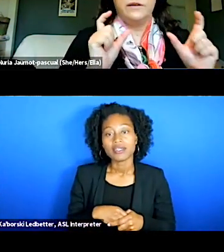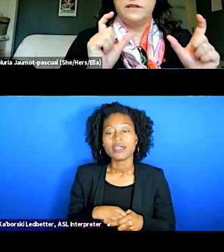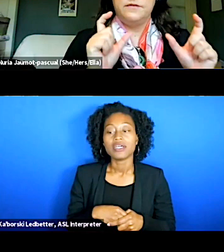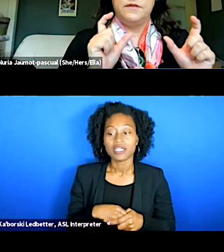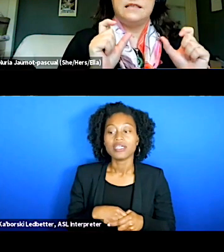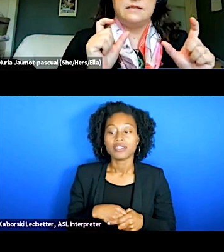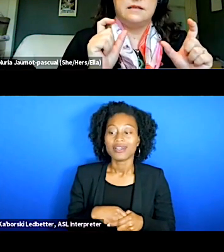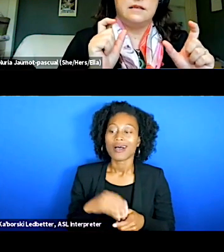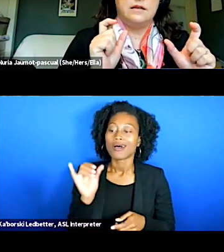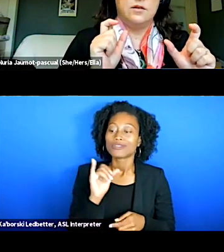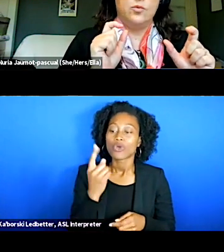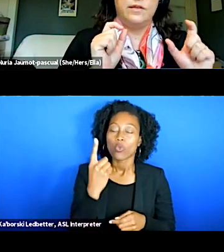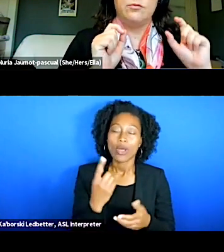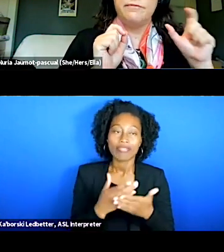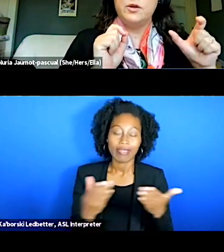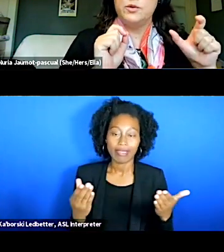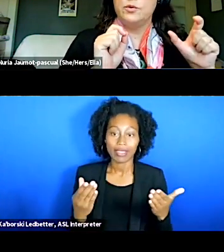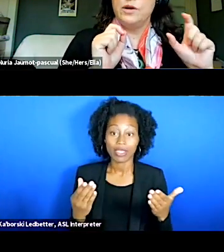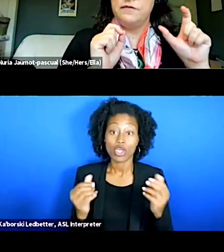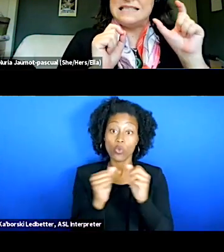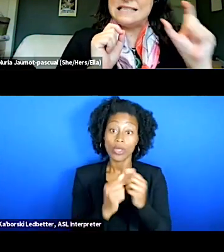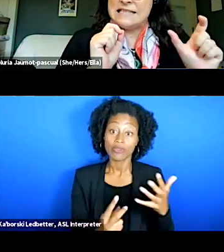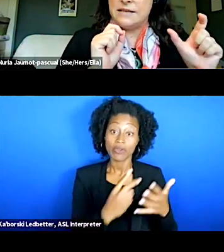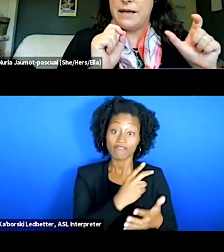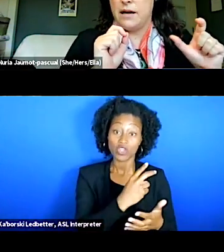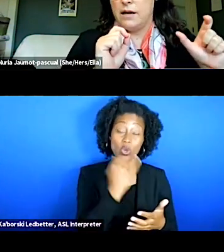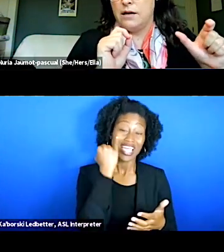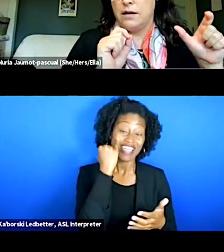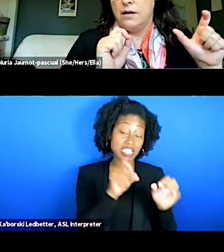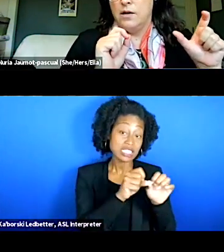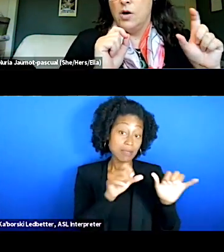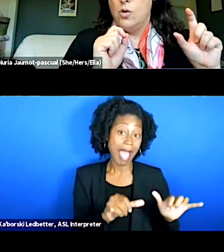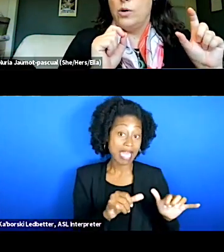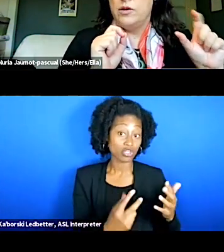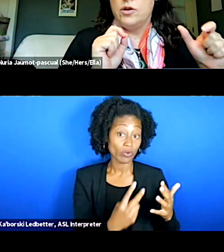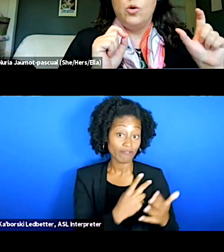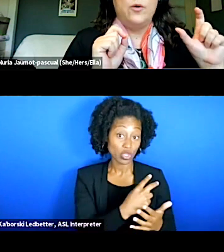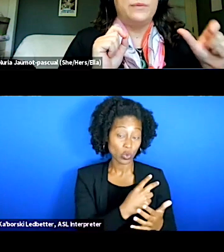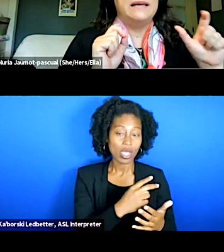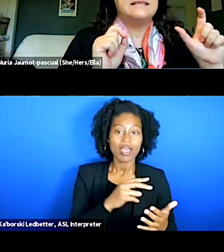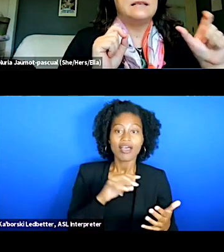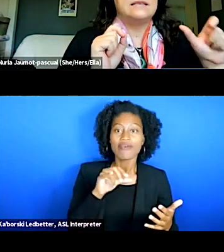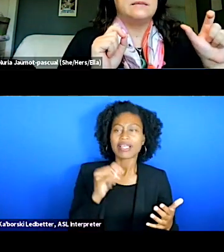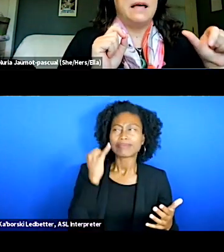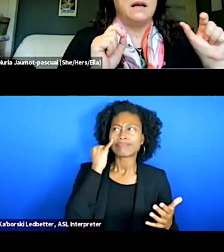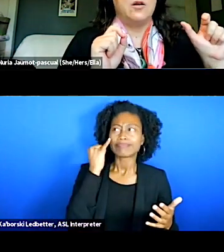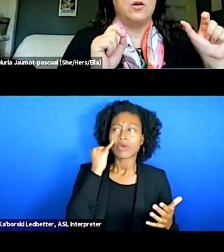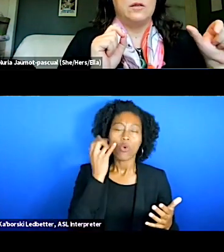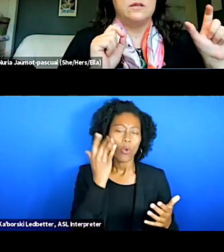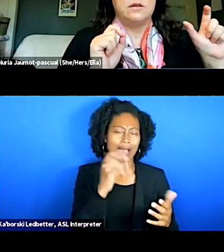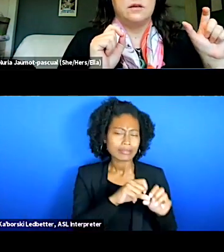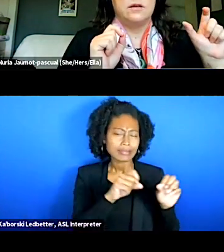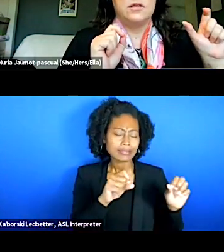Also one of the differences is that with a review, if it's systematic, what makes it systematic